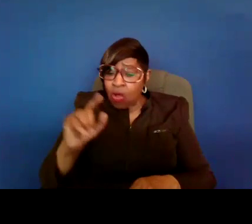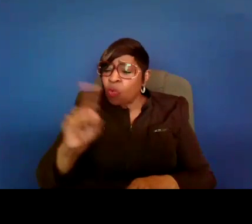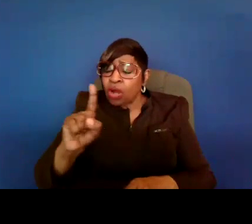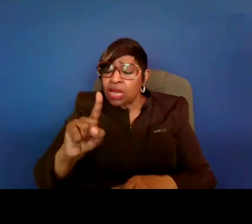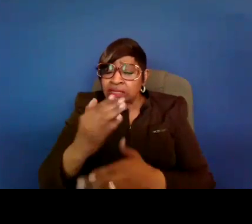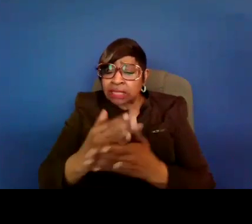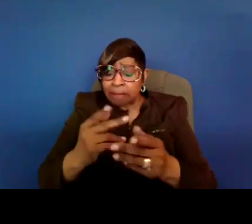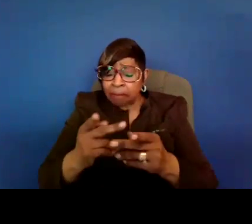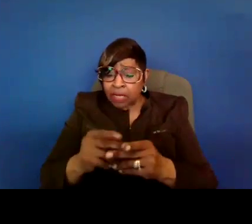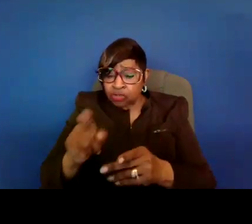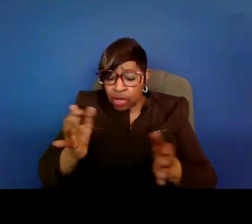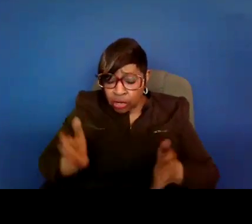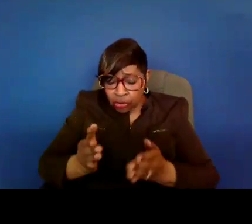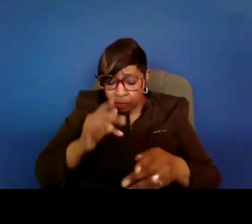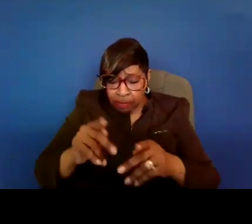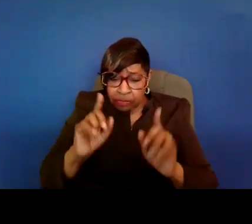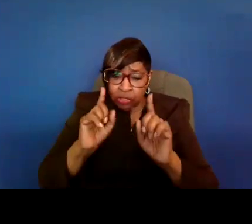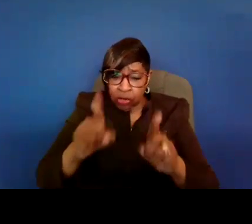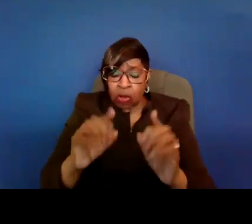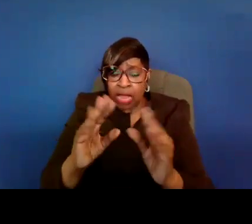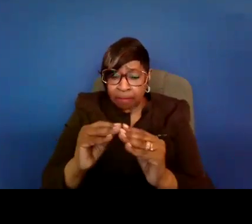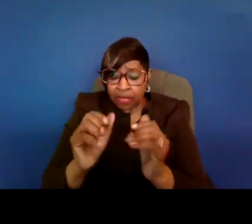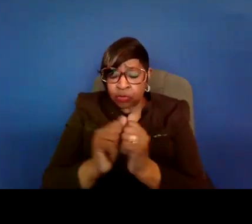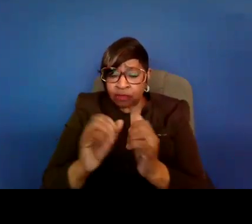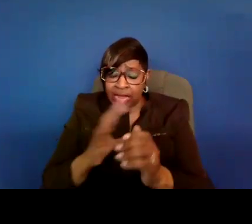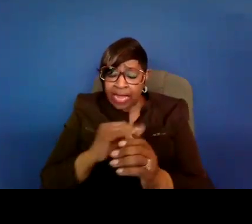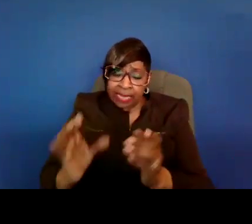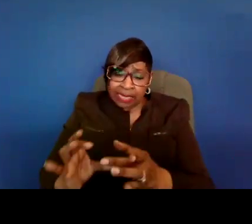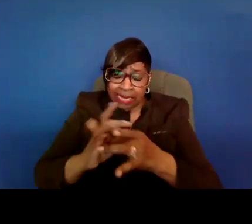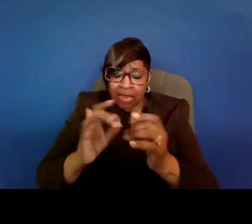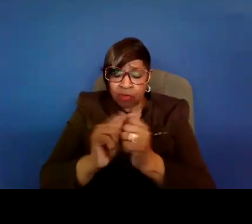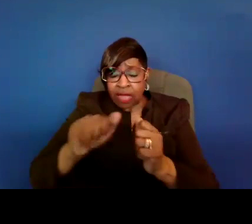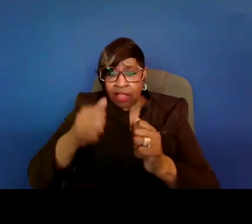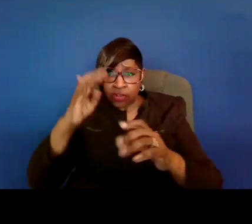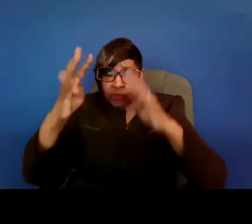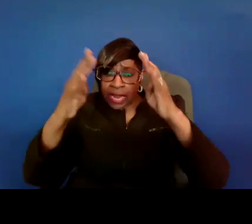encourage folks to go meet and connect with other creatives or creative business owners?